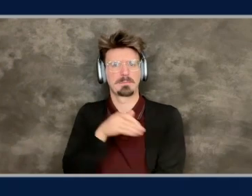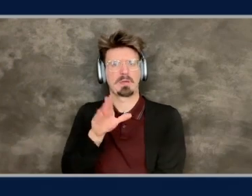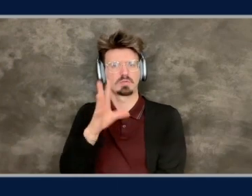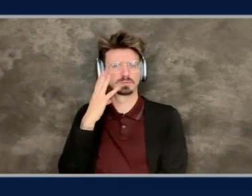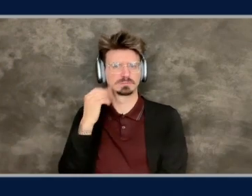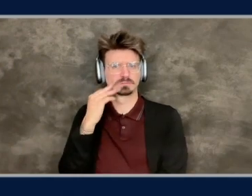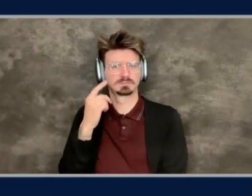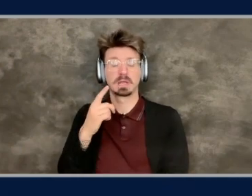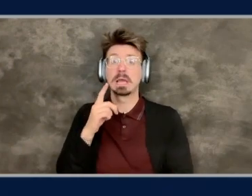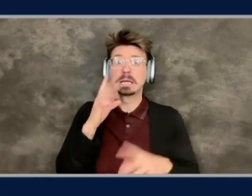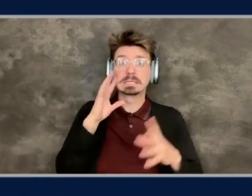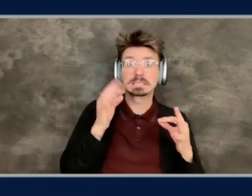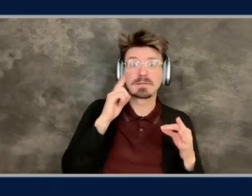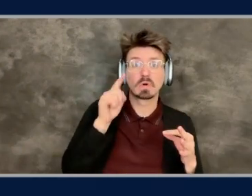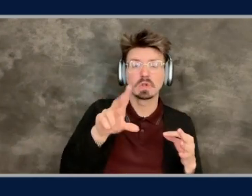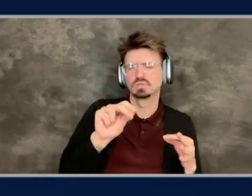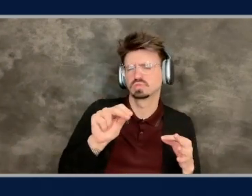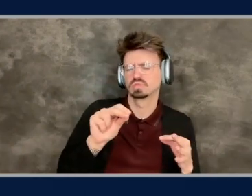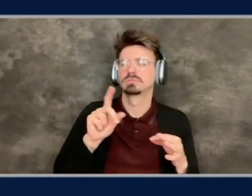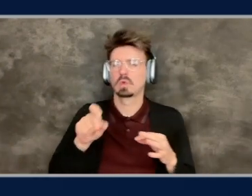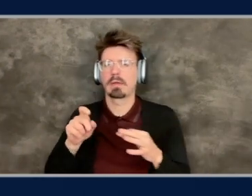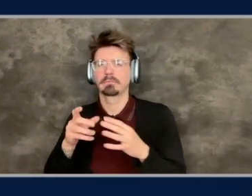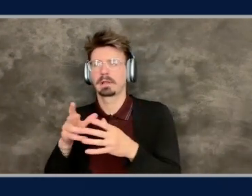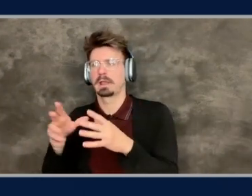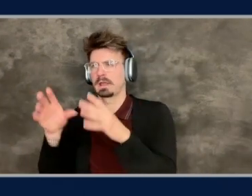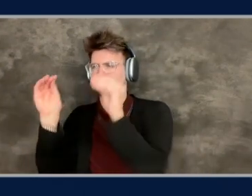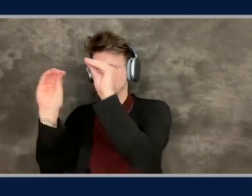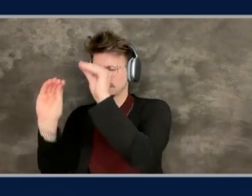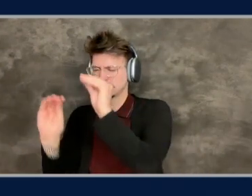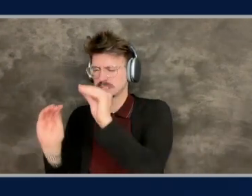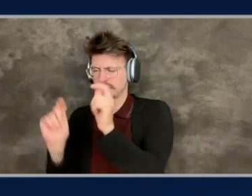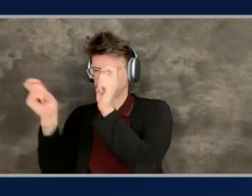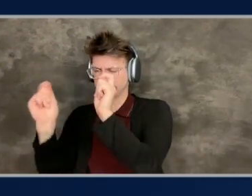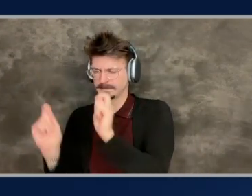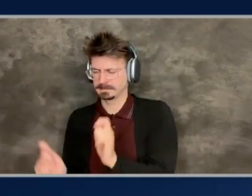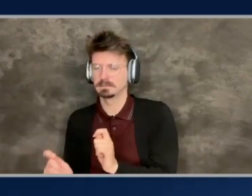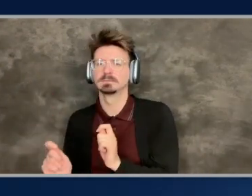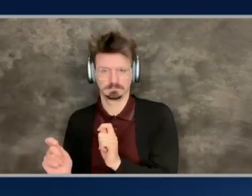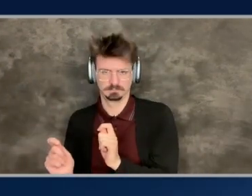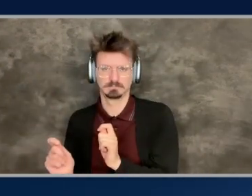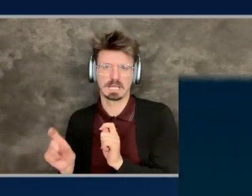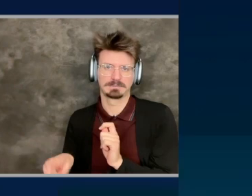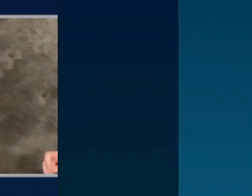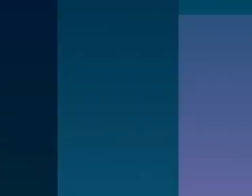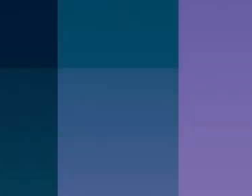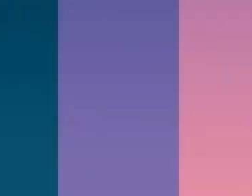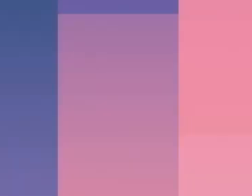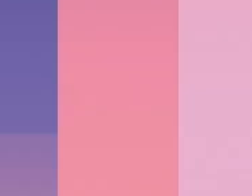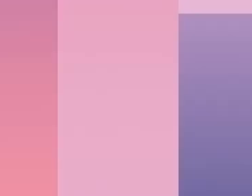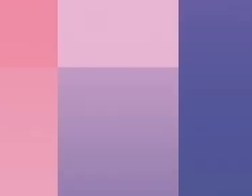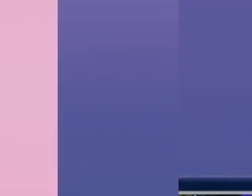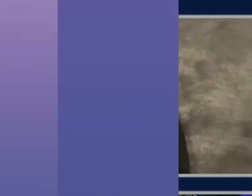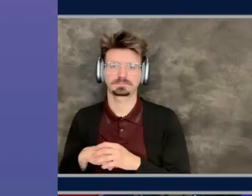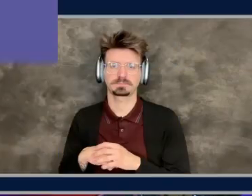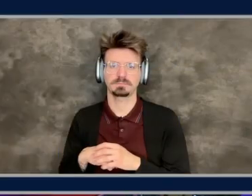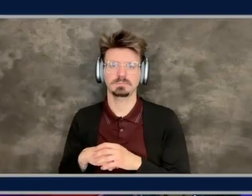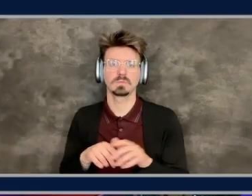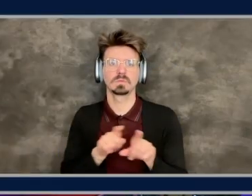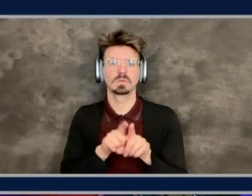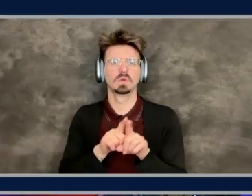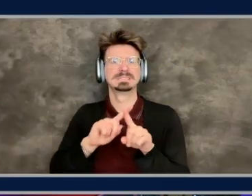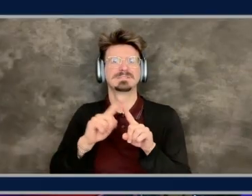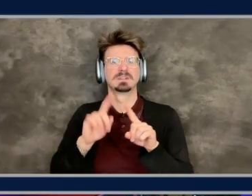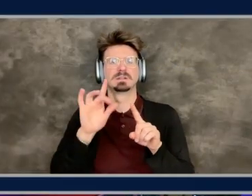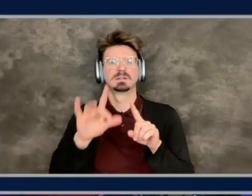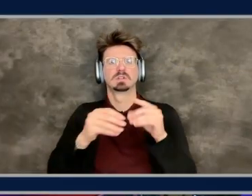need to take this and go and customize that. The generate CDK here, so there's a various drop downs that you can use where you'll use Q and the LLM to